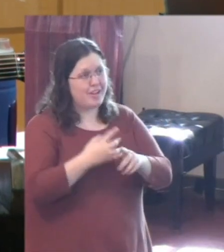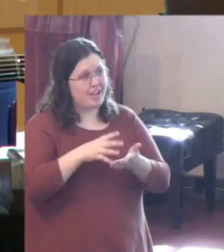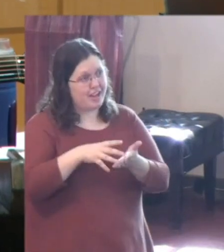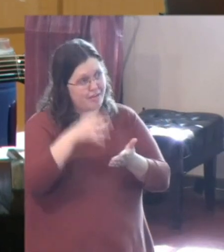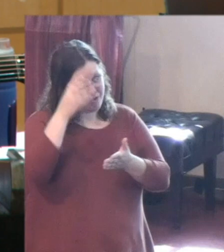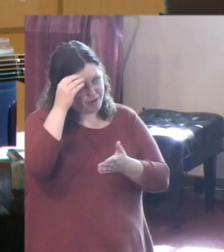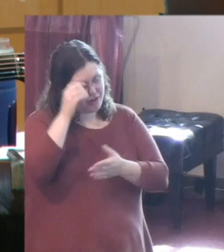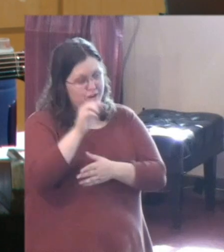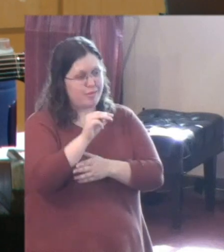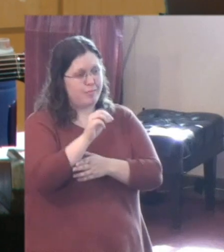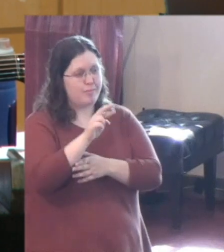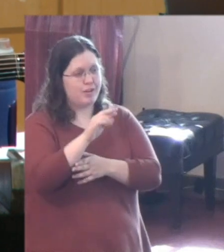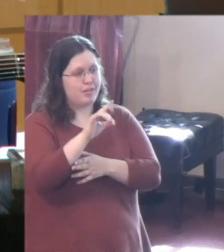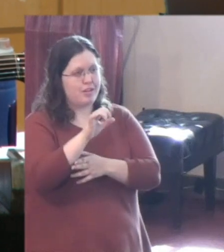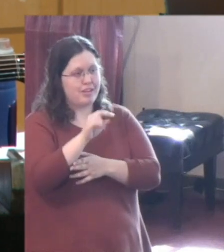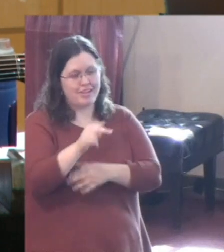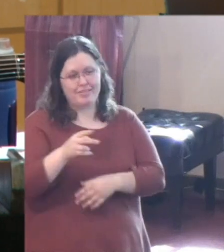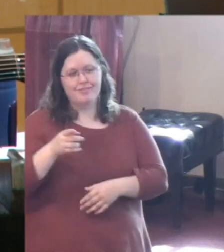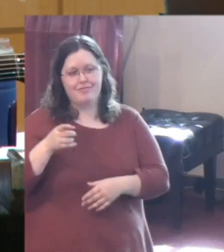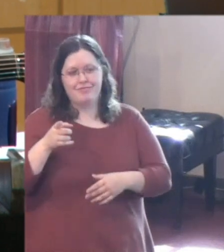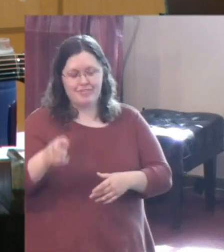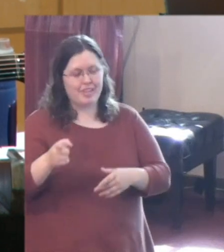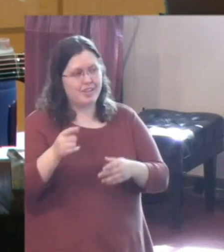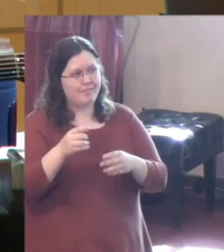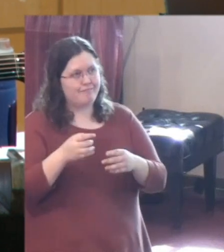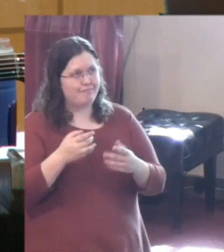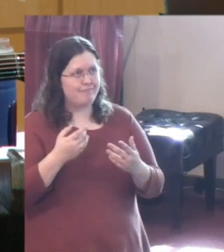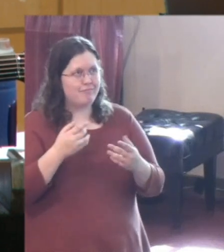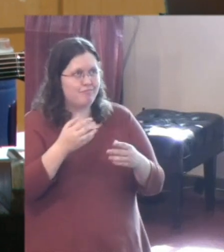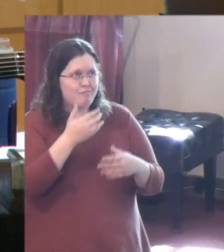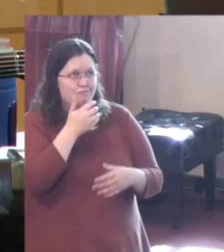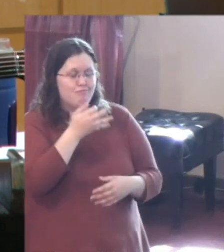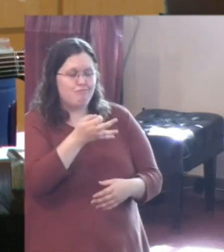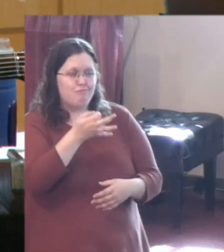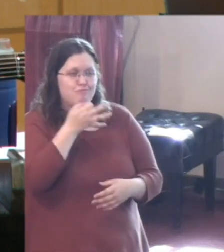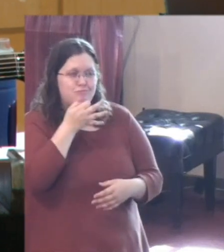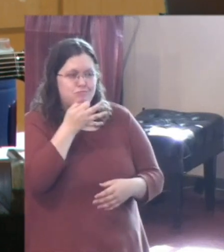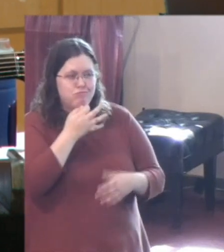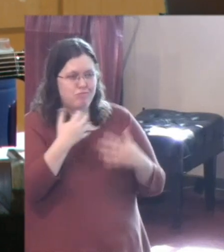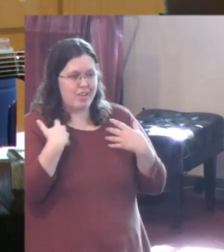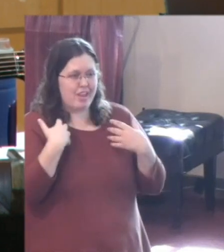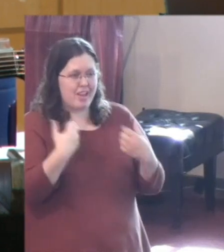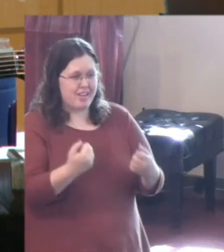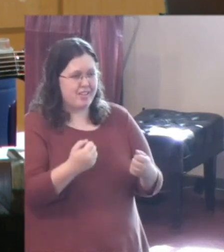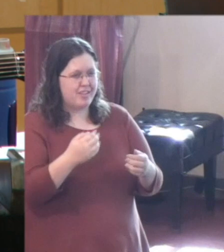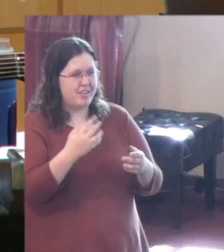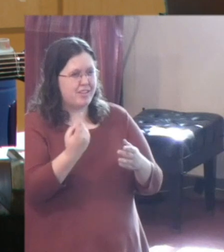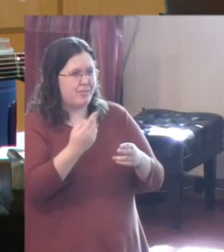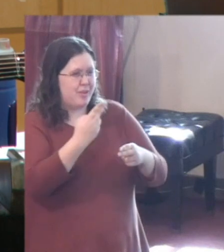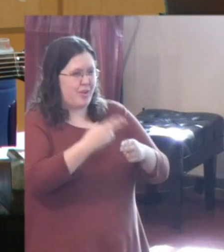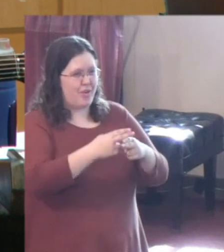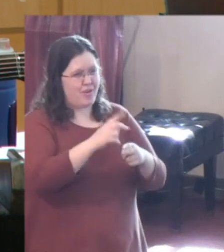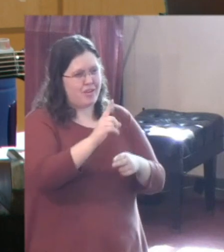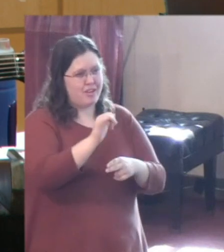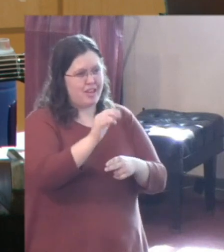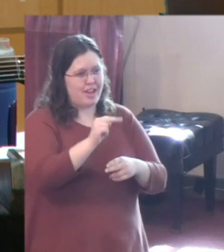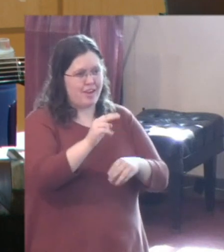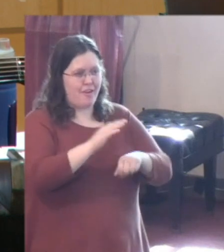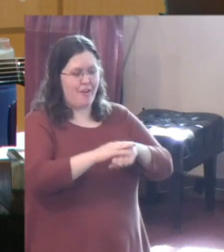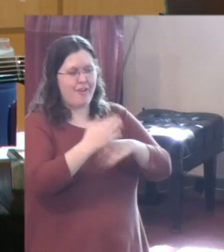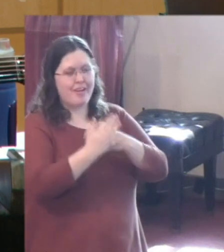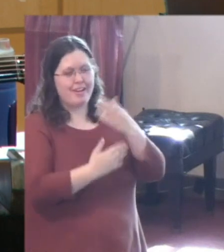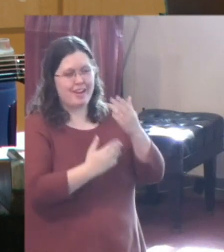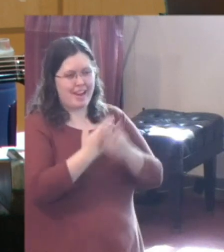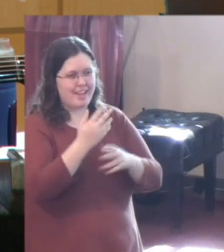those special people who has not only the gift of healing, what some call laying on of hands, but she also has